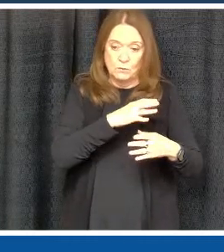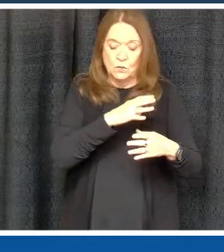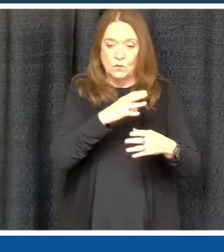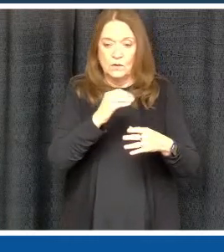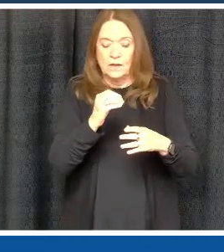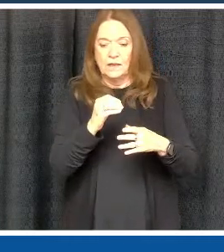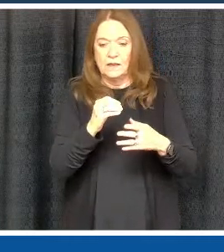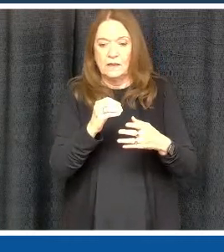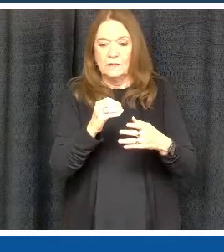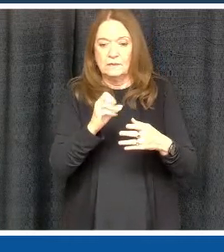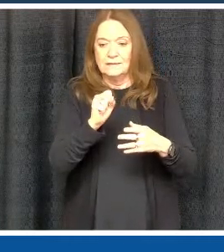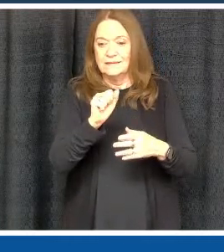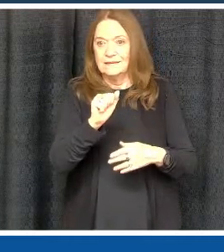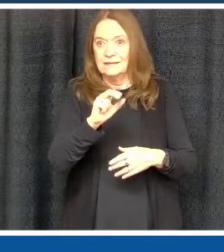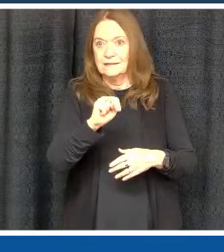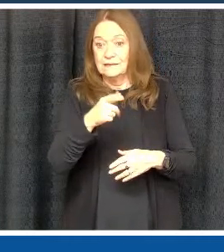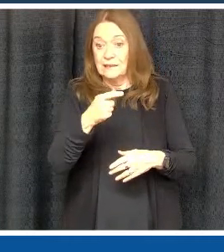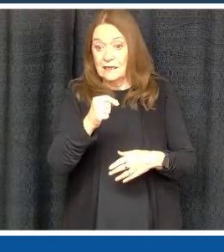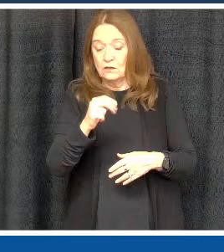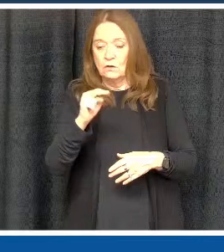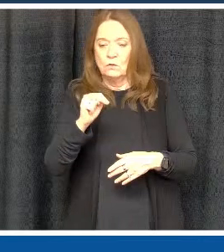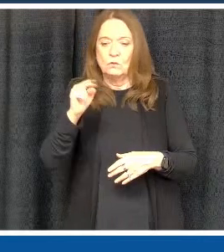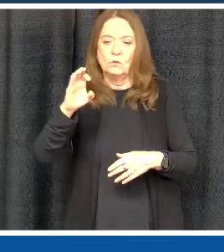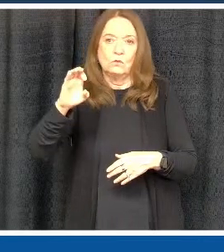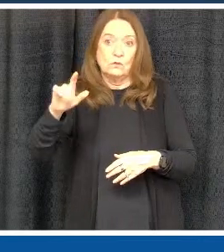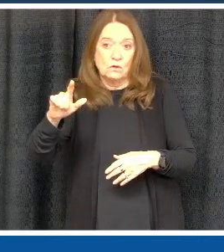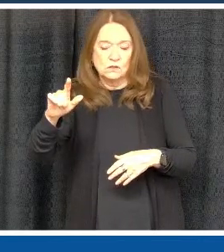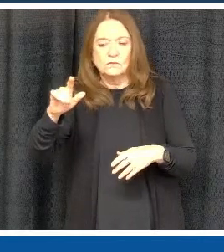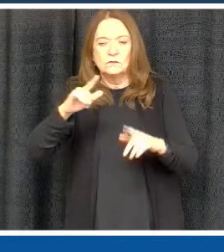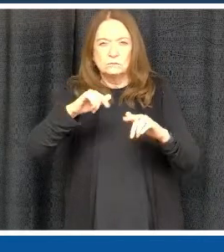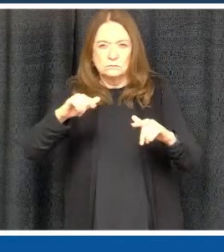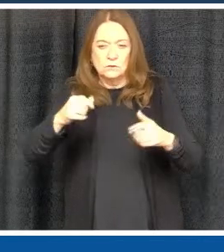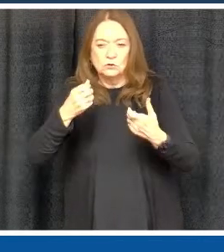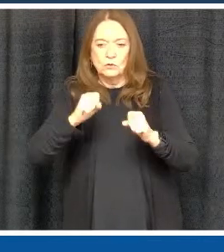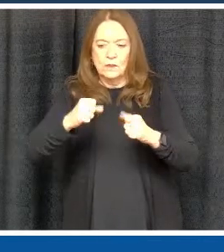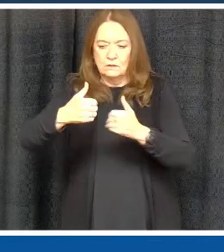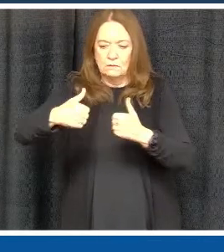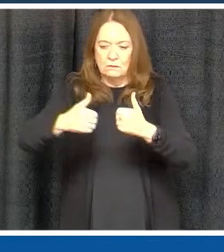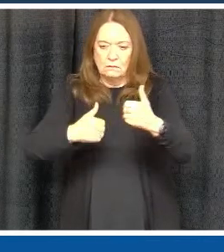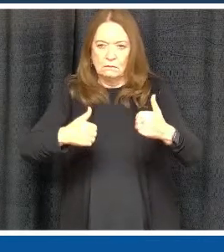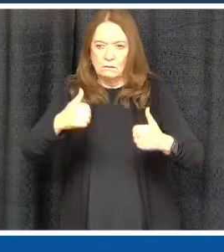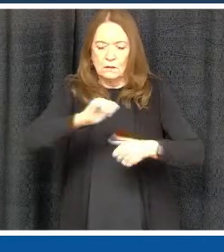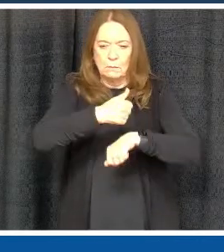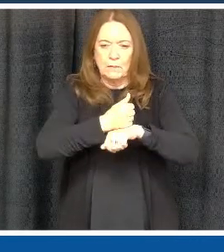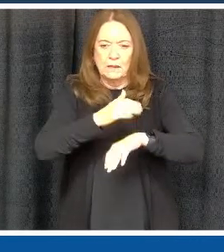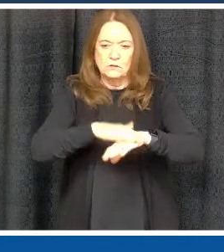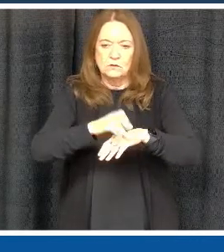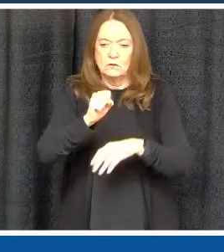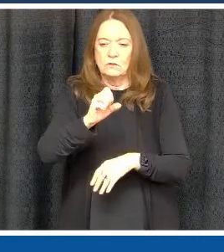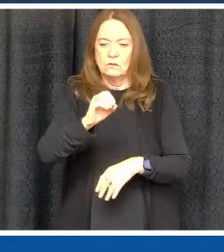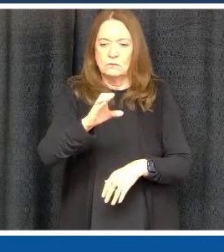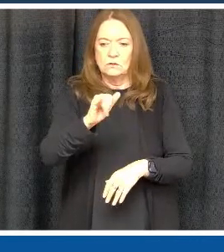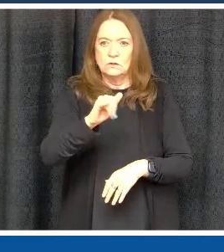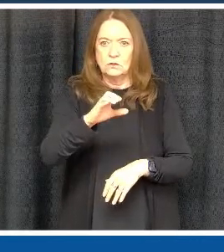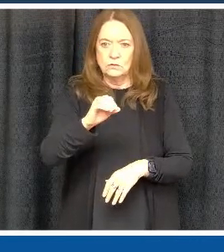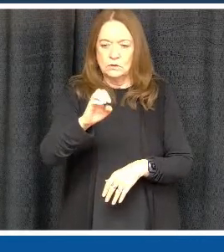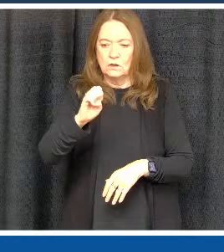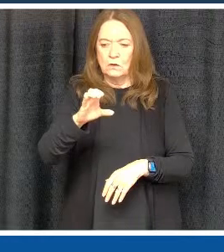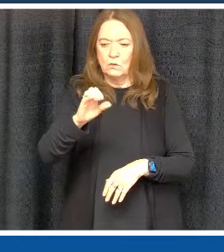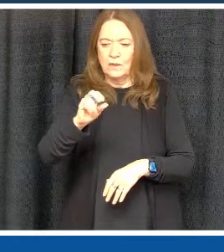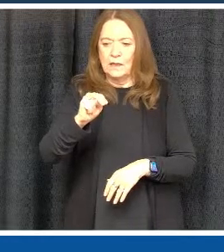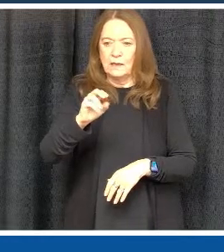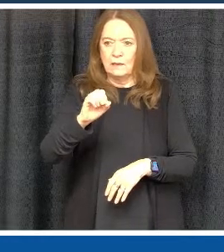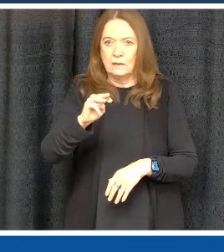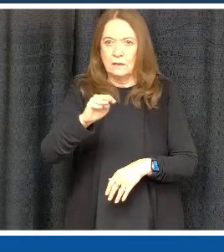downtown, Sango, North Clarksville, and tried to break up the areas based on socioeconomics and demographics. And